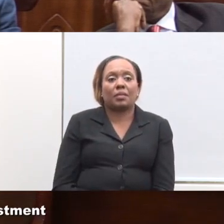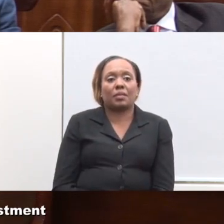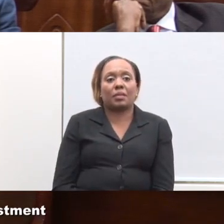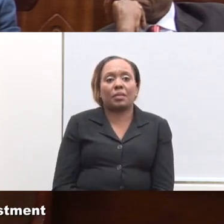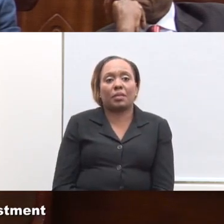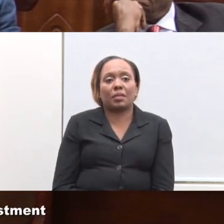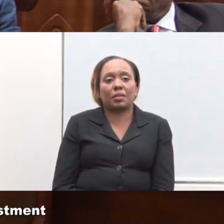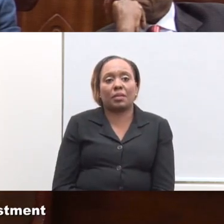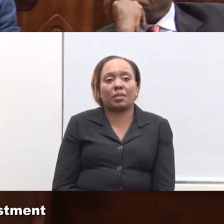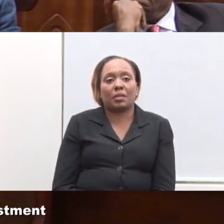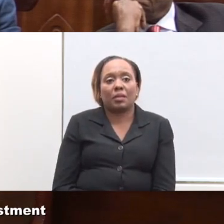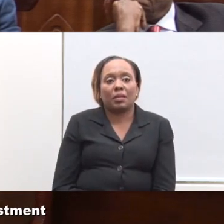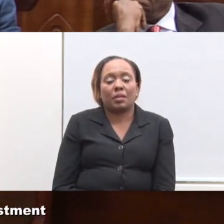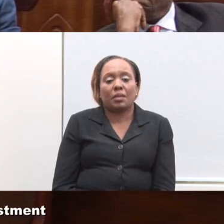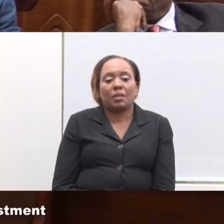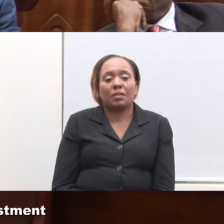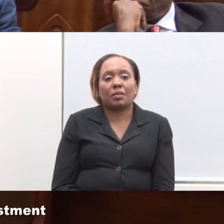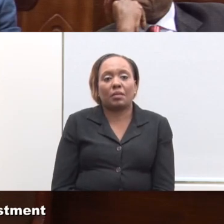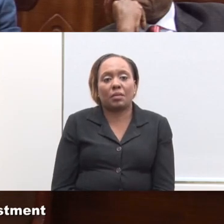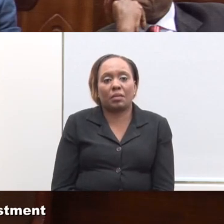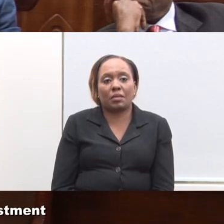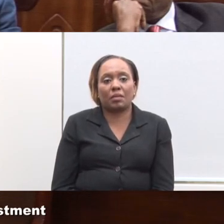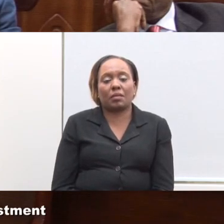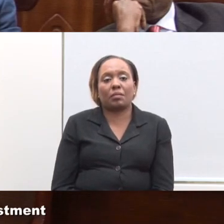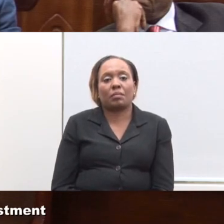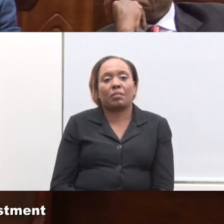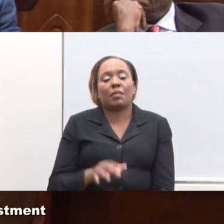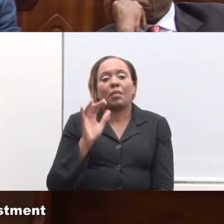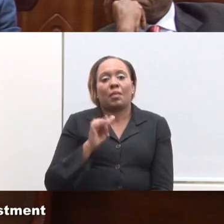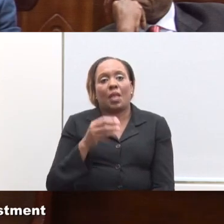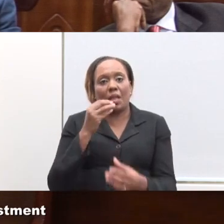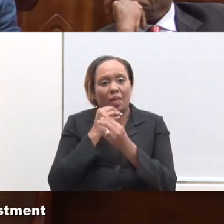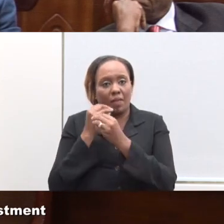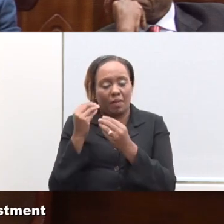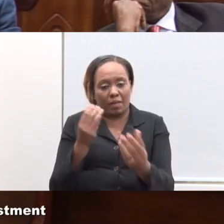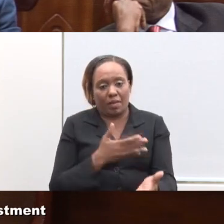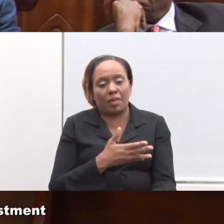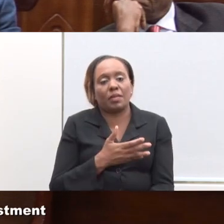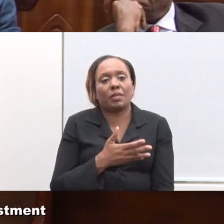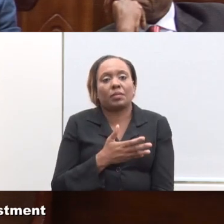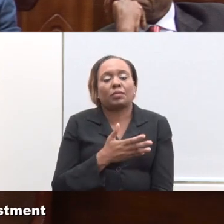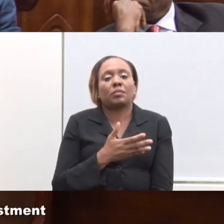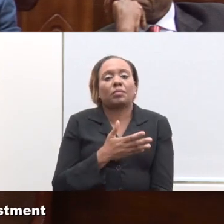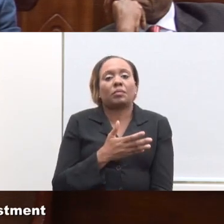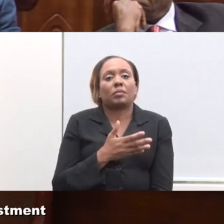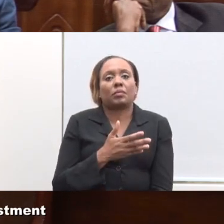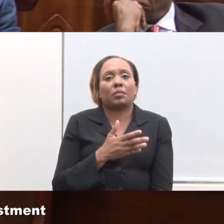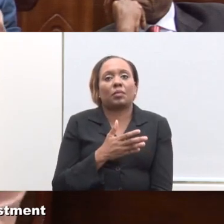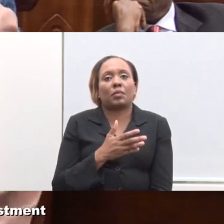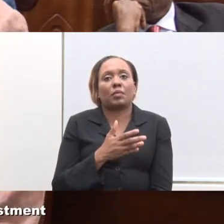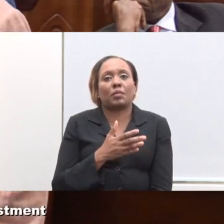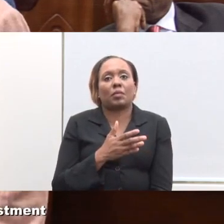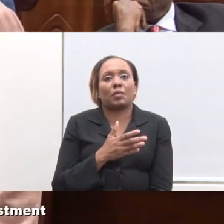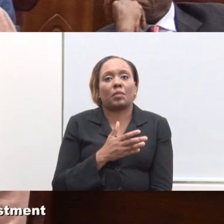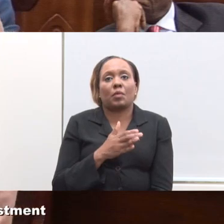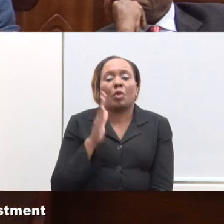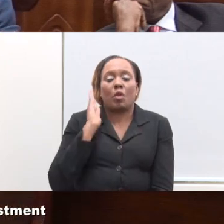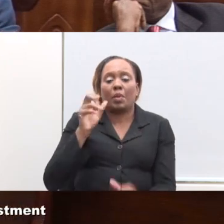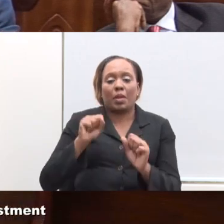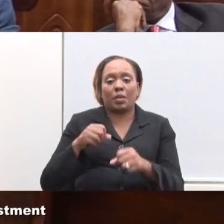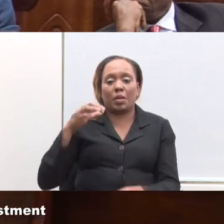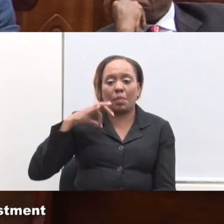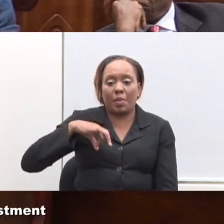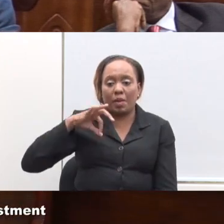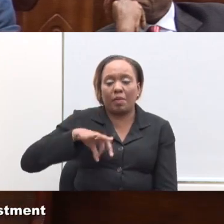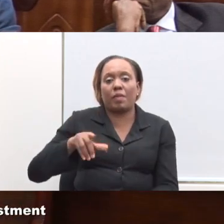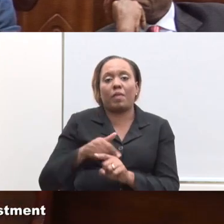them, and for that information to go to the Household Mitigation Unit such that they can benefit from the $600 a